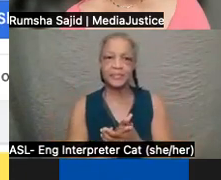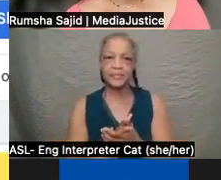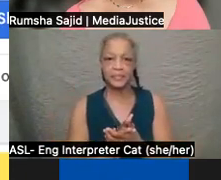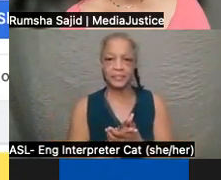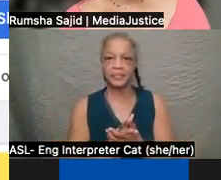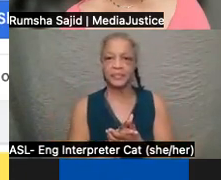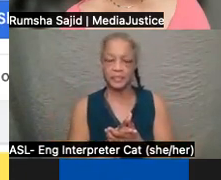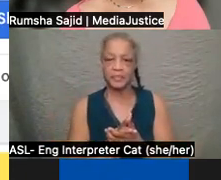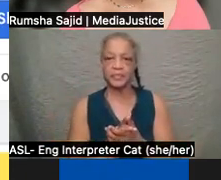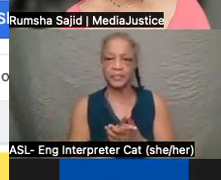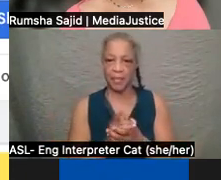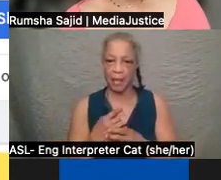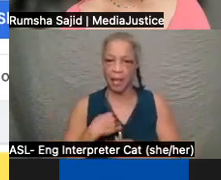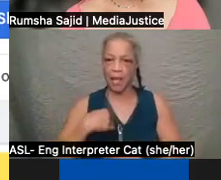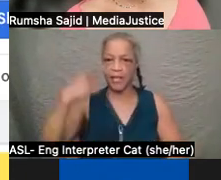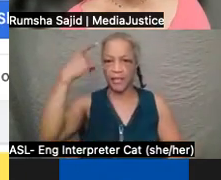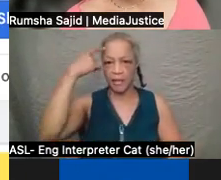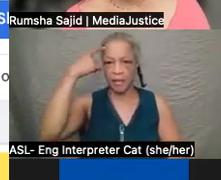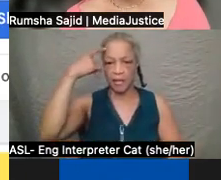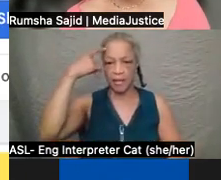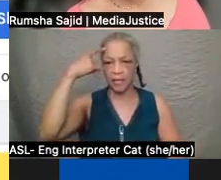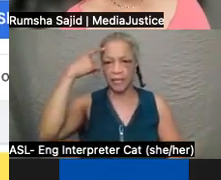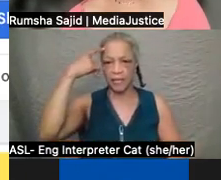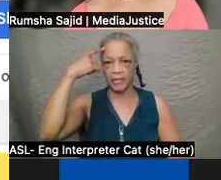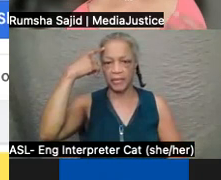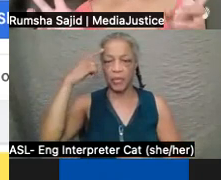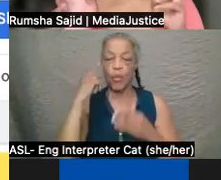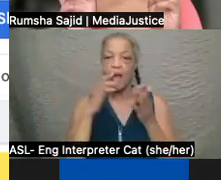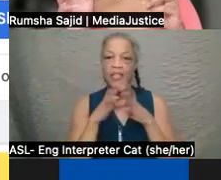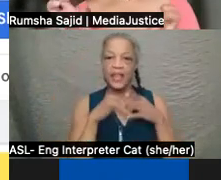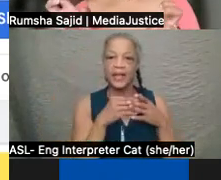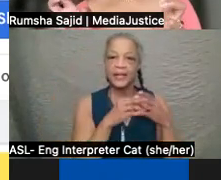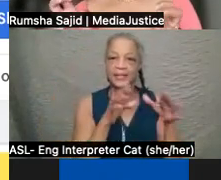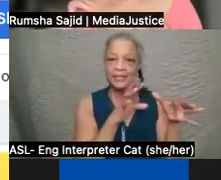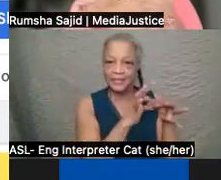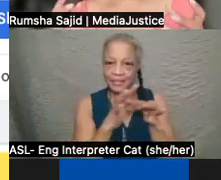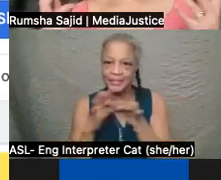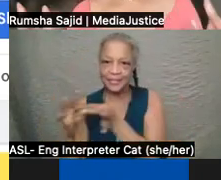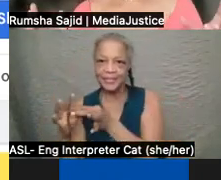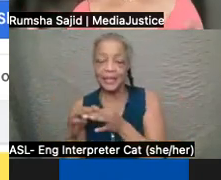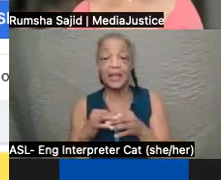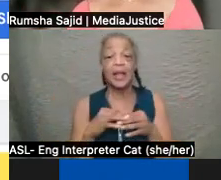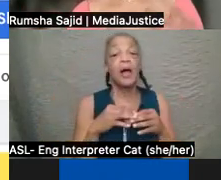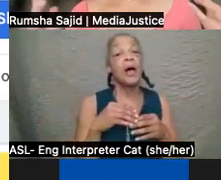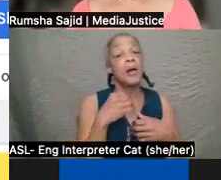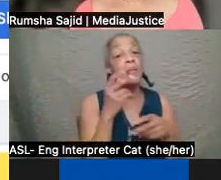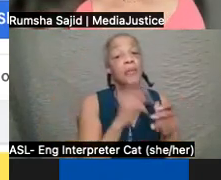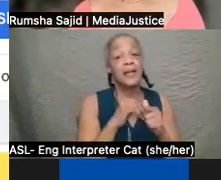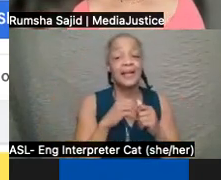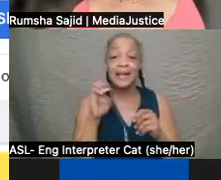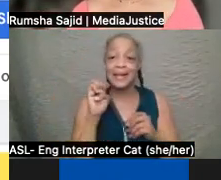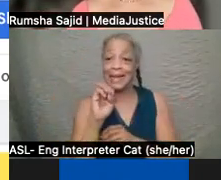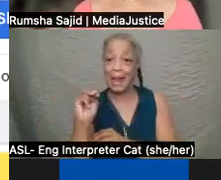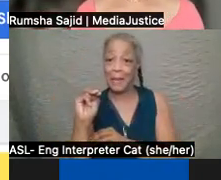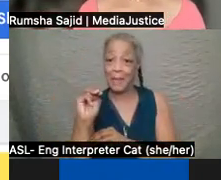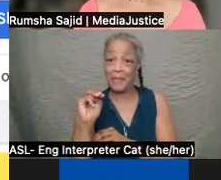I thought that a through line in some of these is that it makes people safer, that electronic monitoring makes everyone